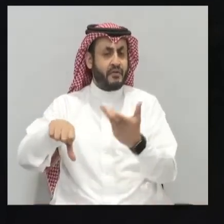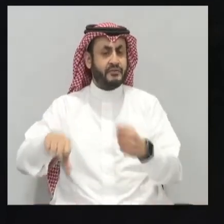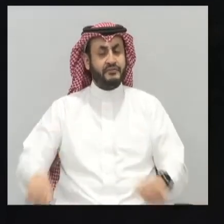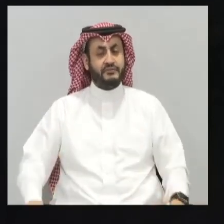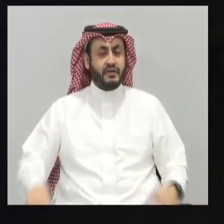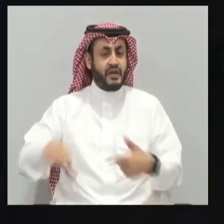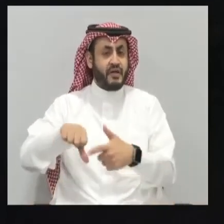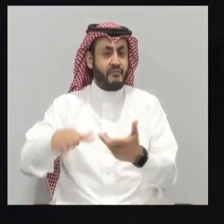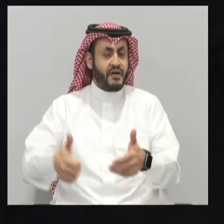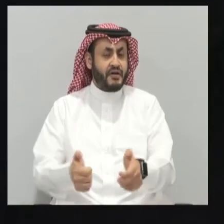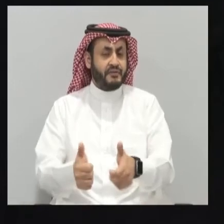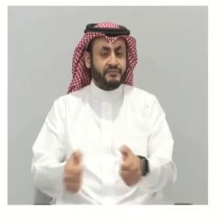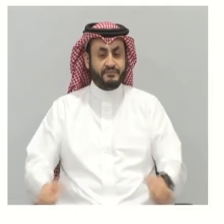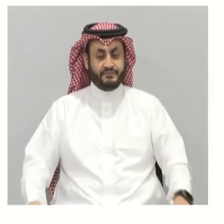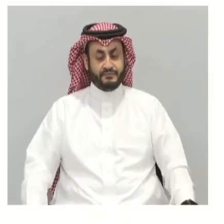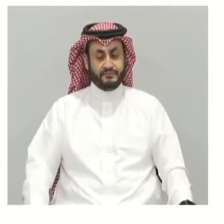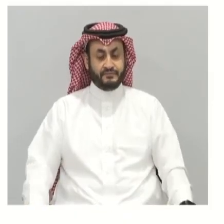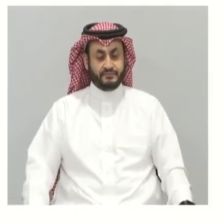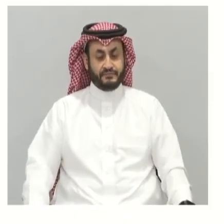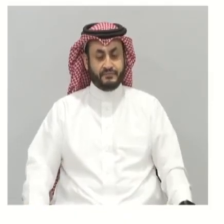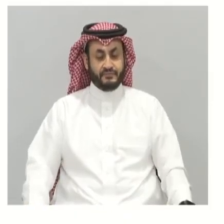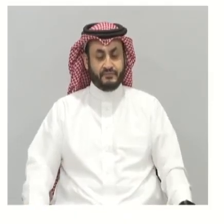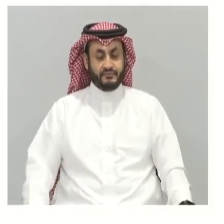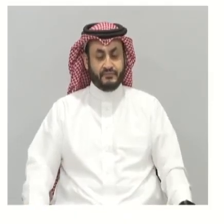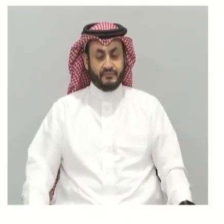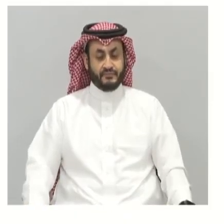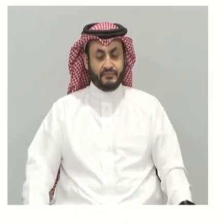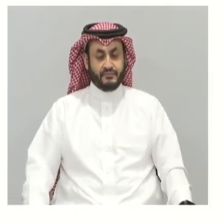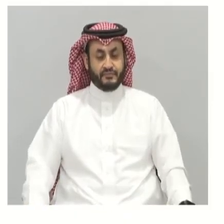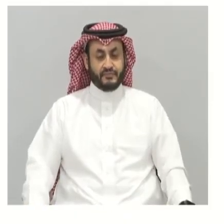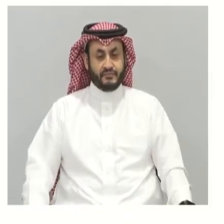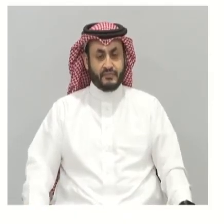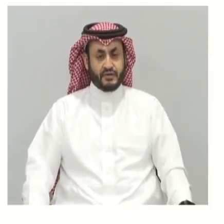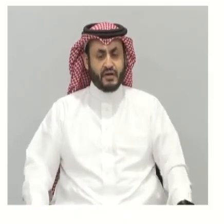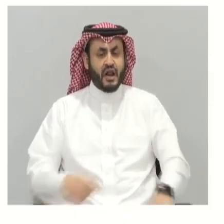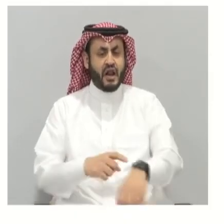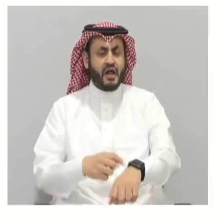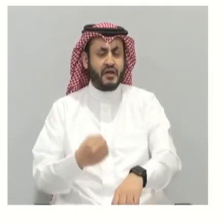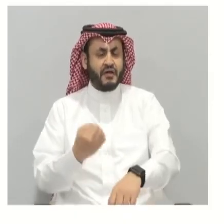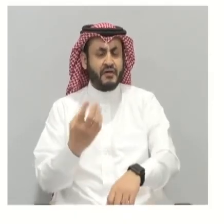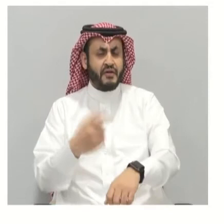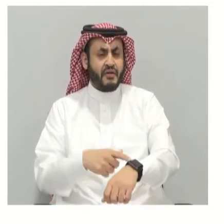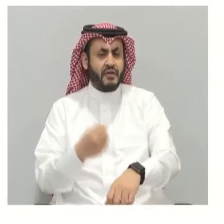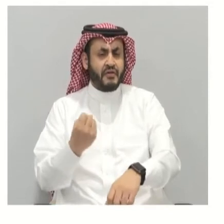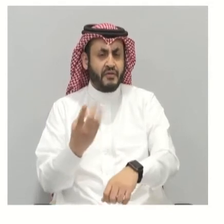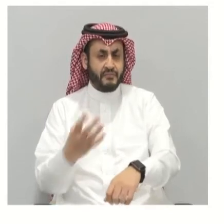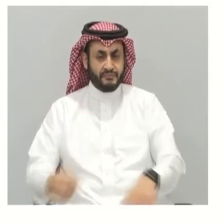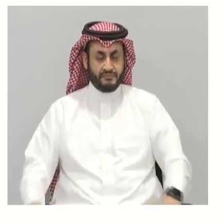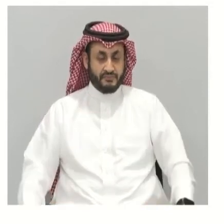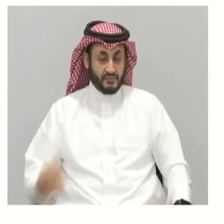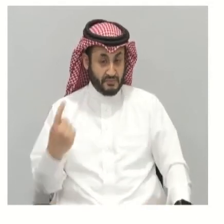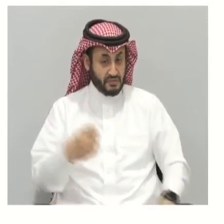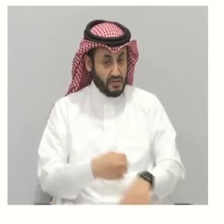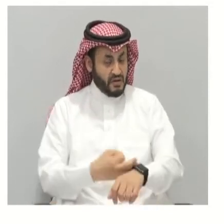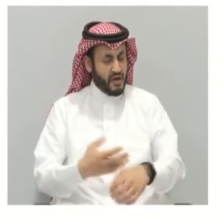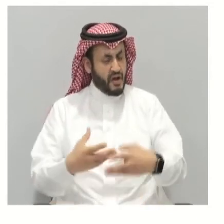bad things about video games? So I think it's a bad thing that it takes time. So like